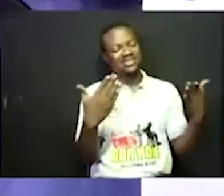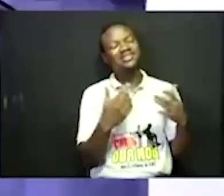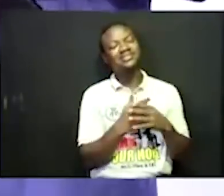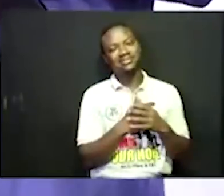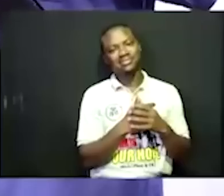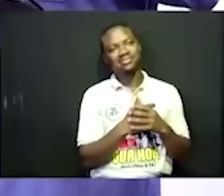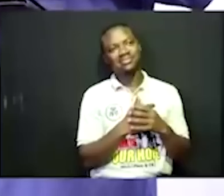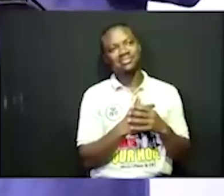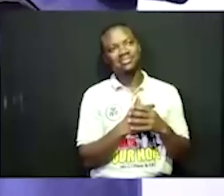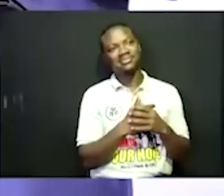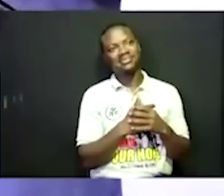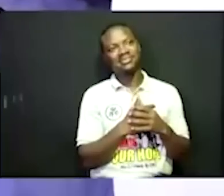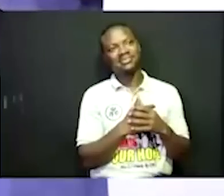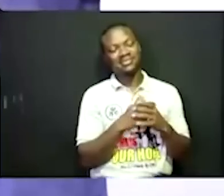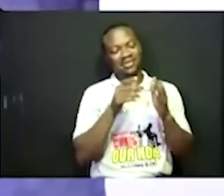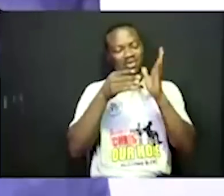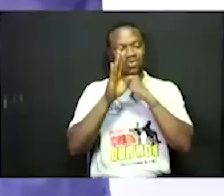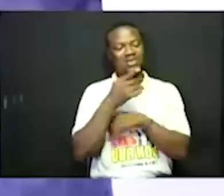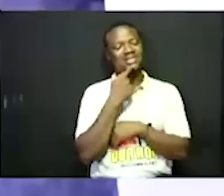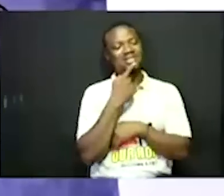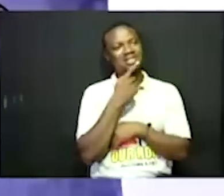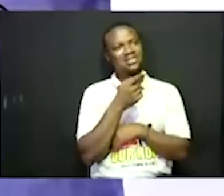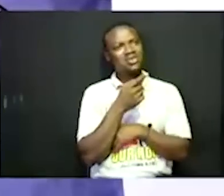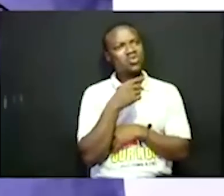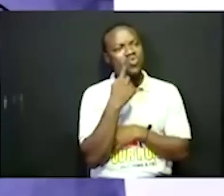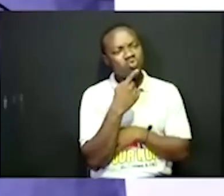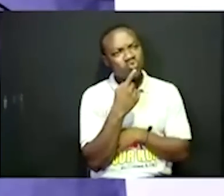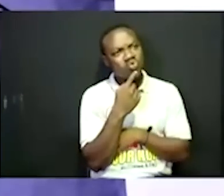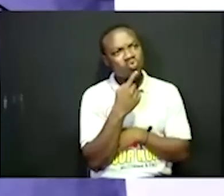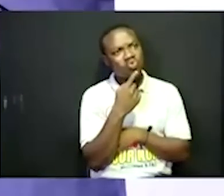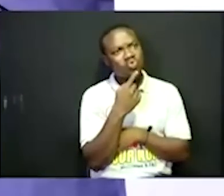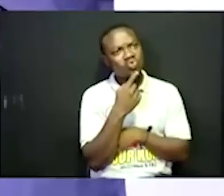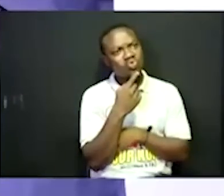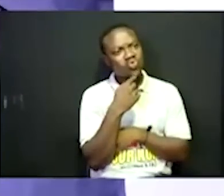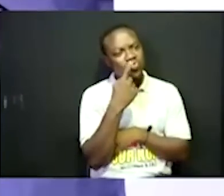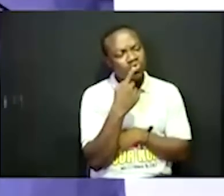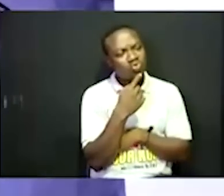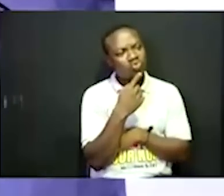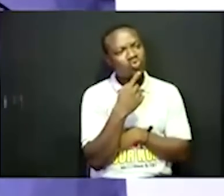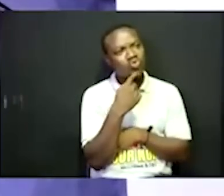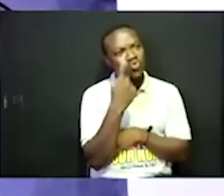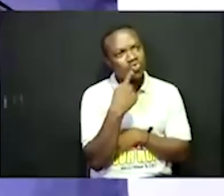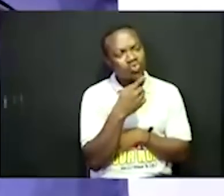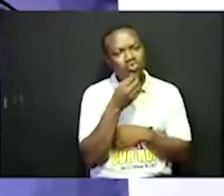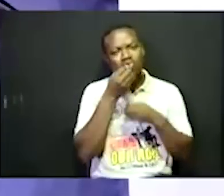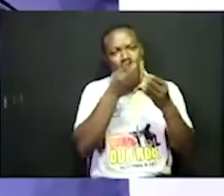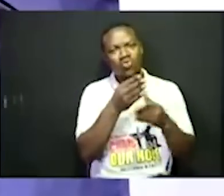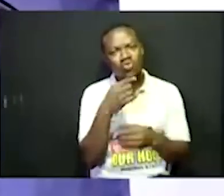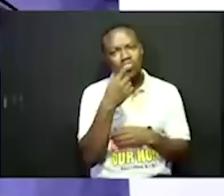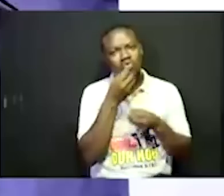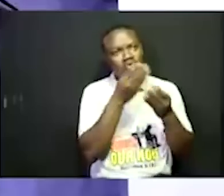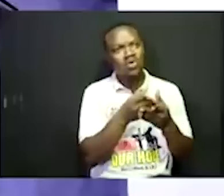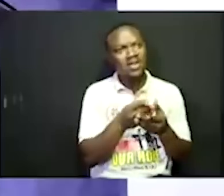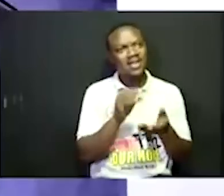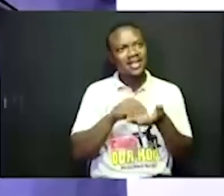And God said, who? Who? Who told you? It means that a certain